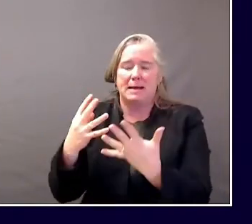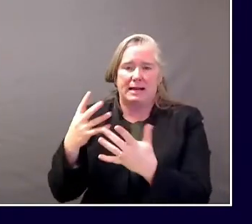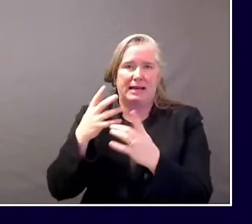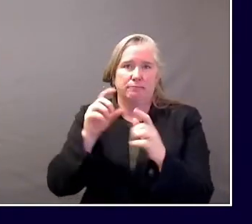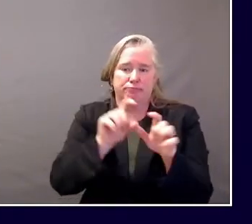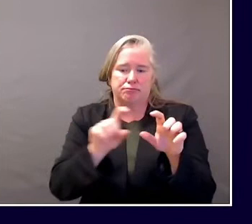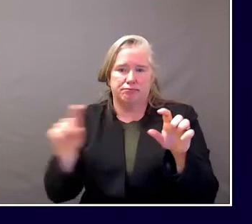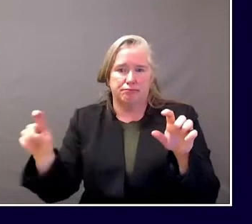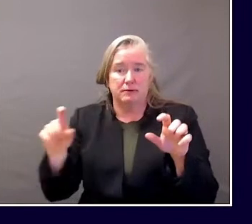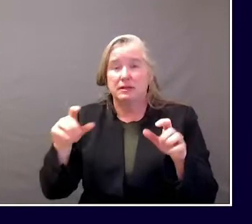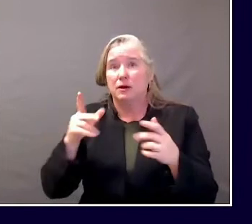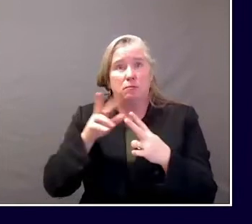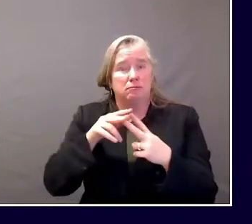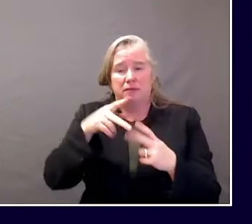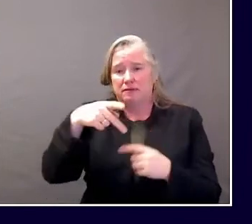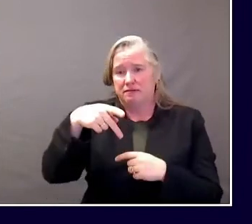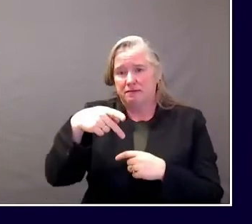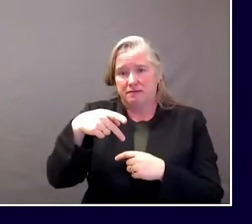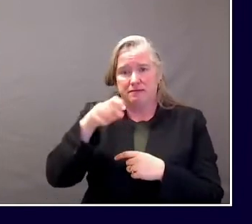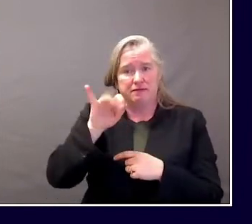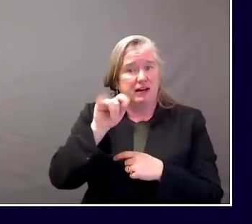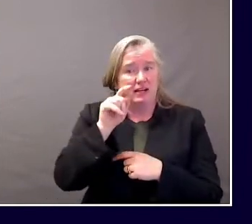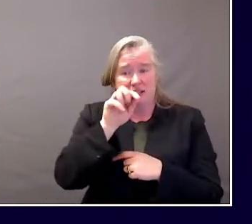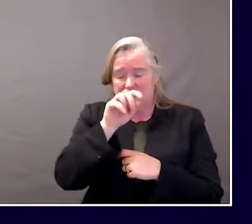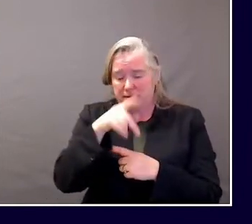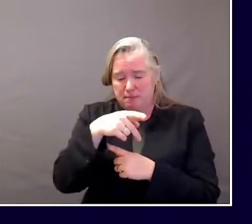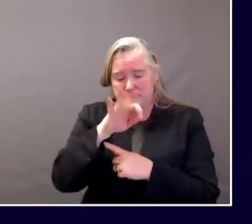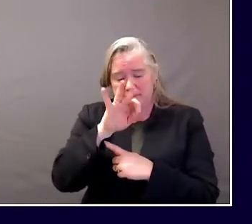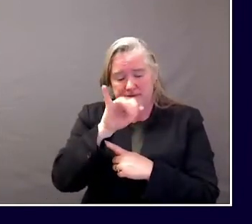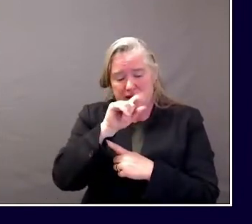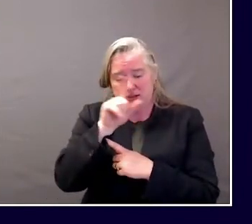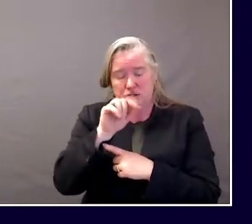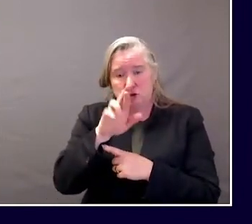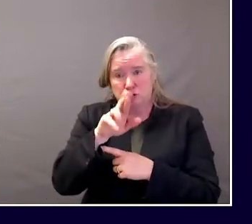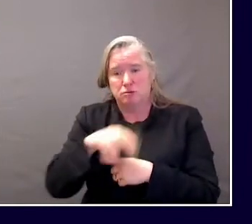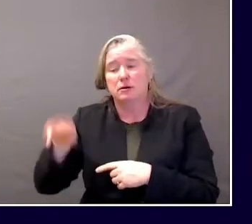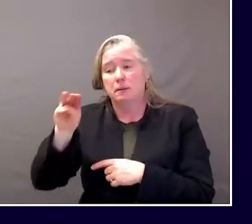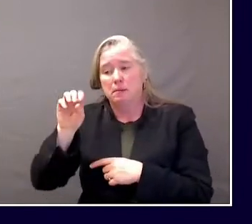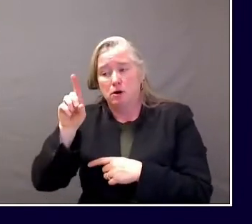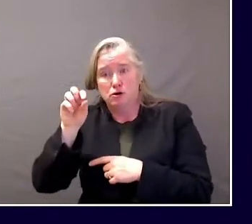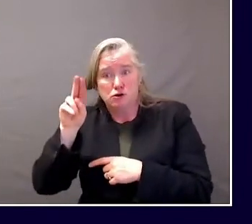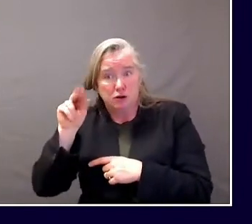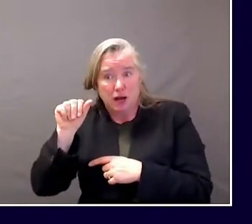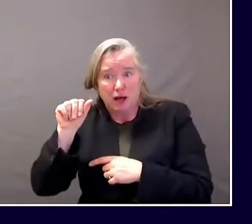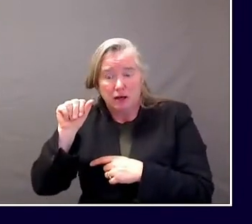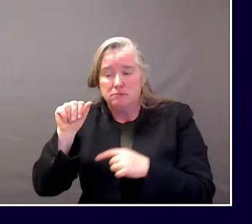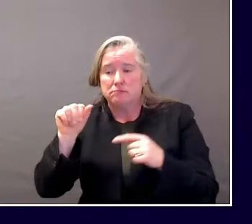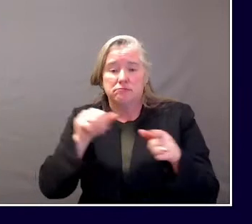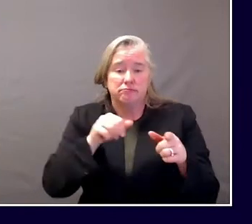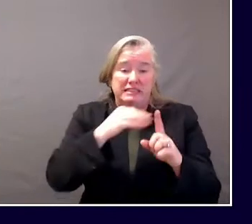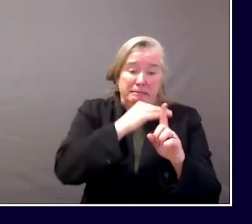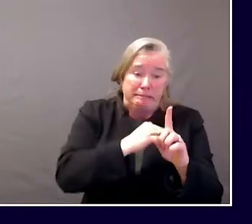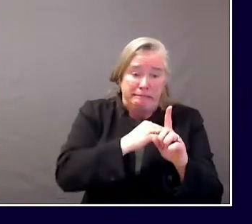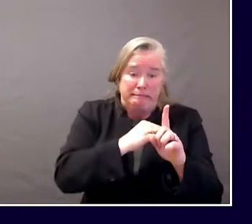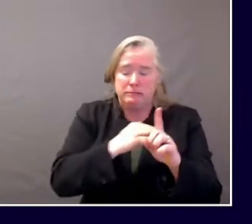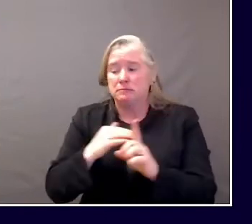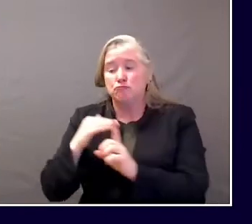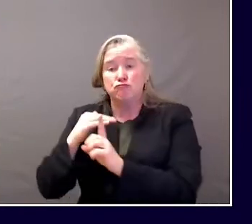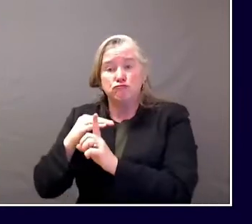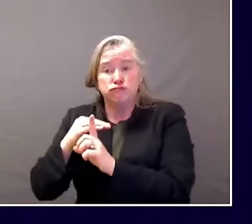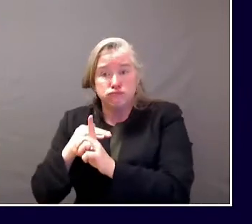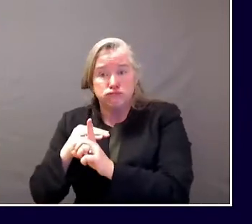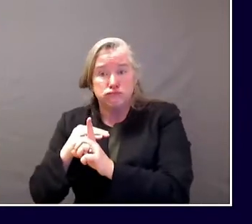it the Pfizer vaccine in ultra cold storage requirements, the Moderna vaccine in normal frozen requirements, and even